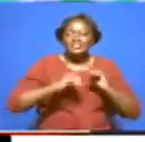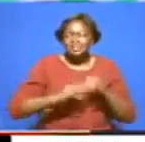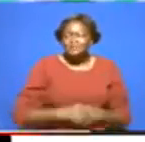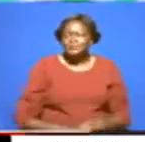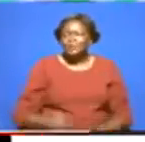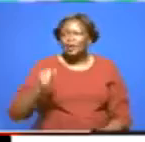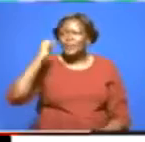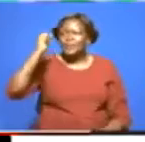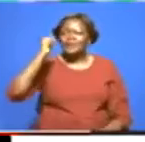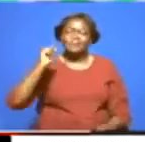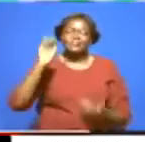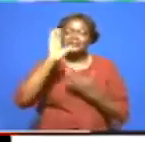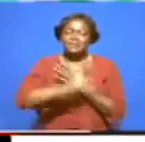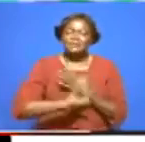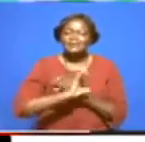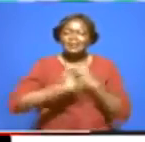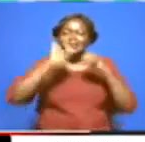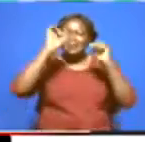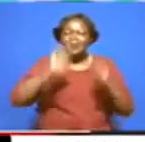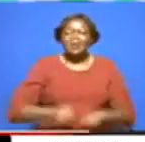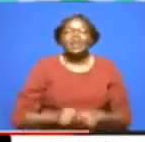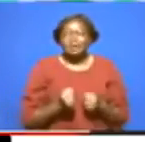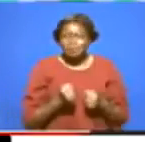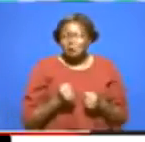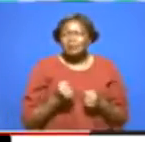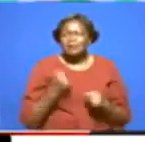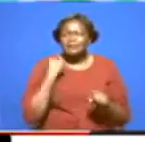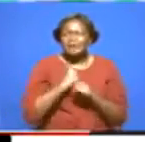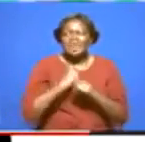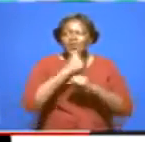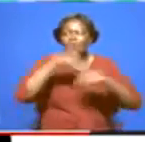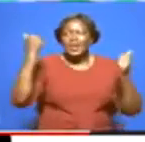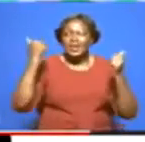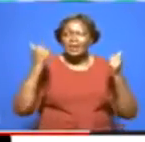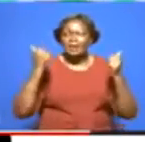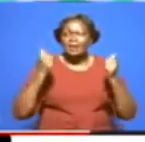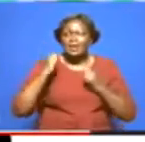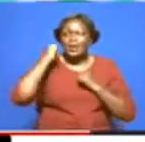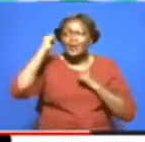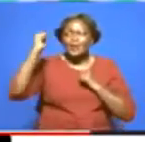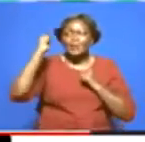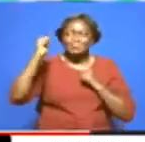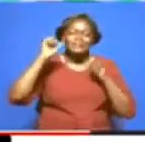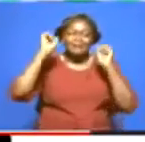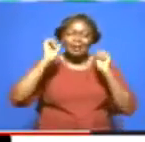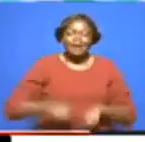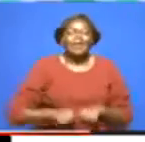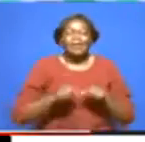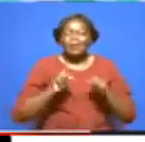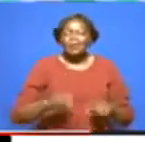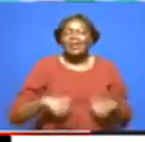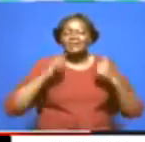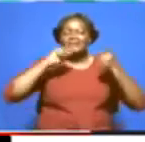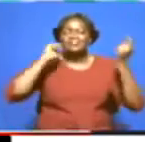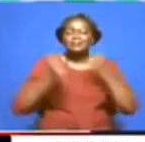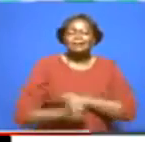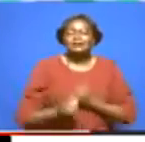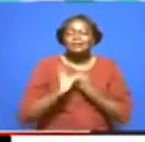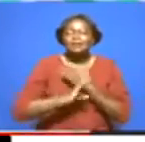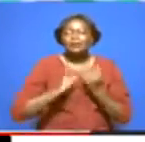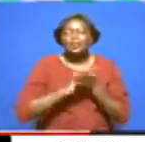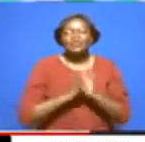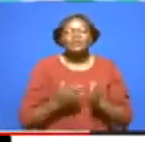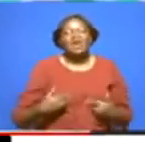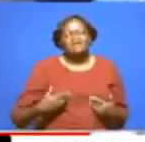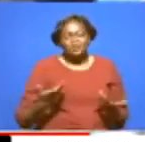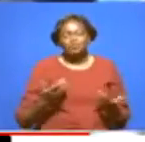this country can be taken in the best way possible. Politics can survive and can change this nation without having